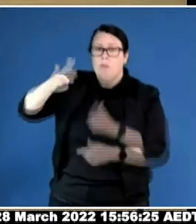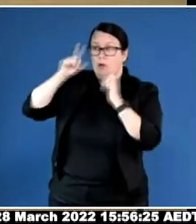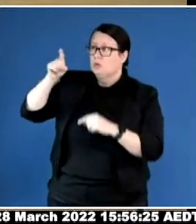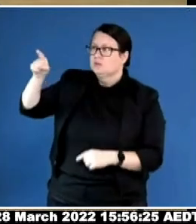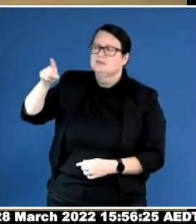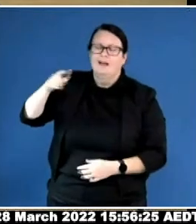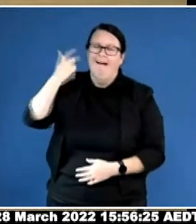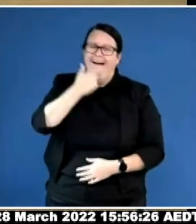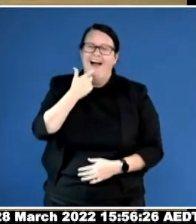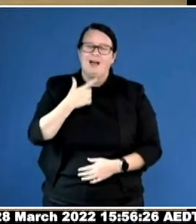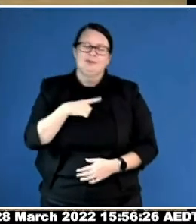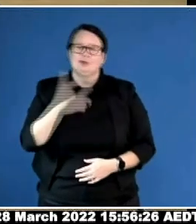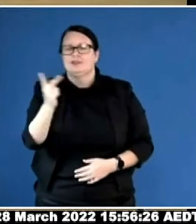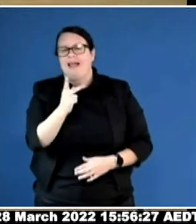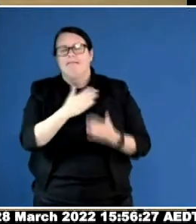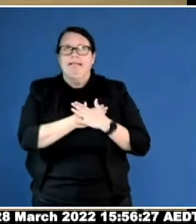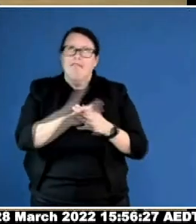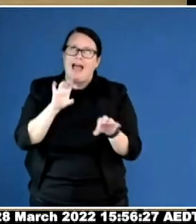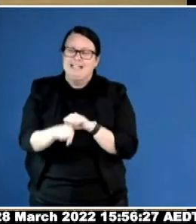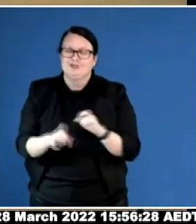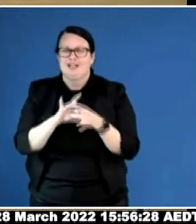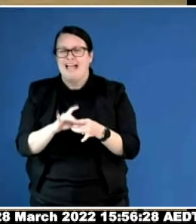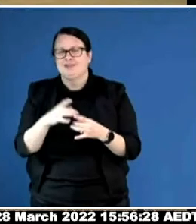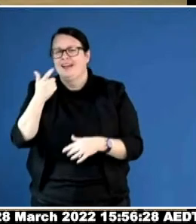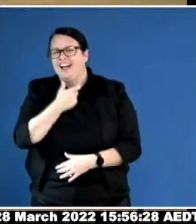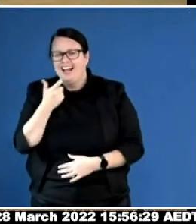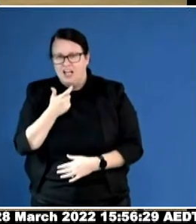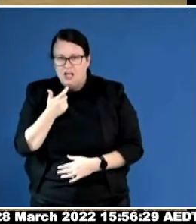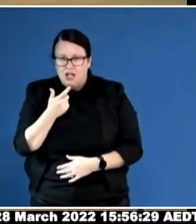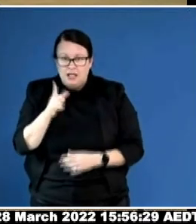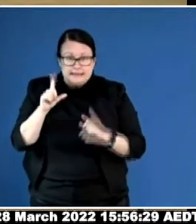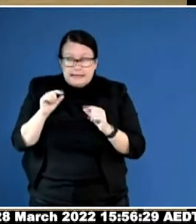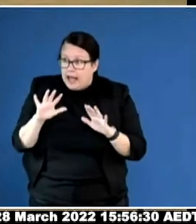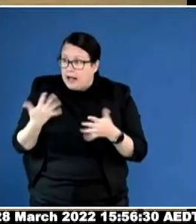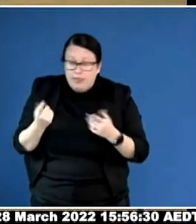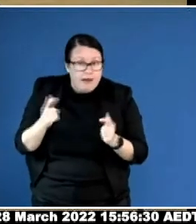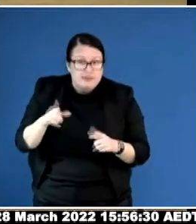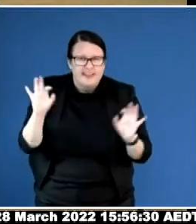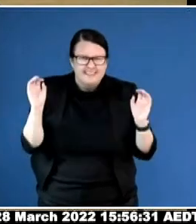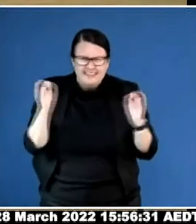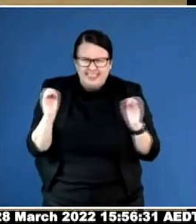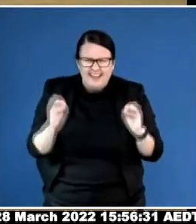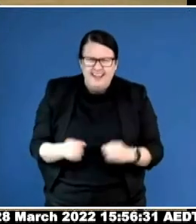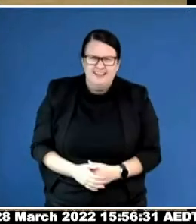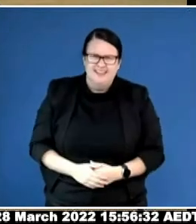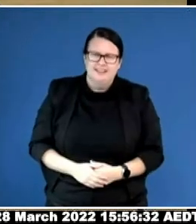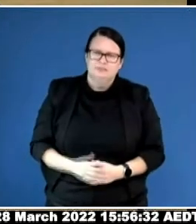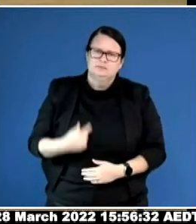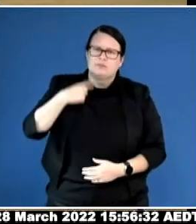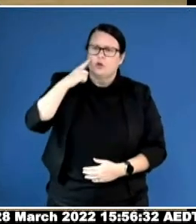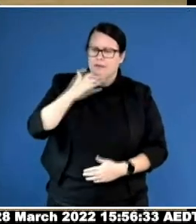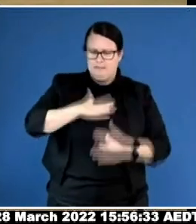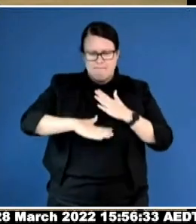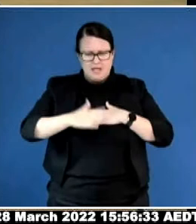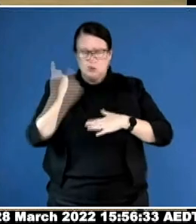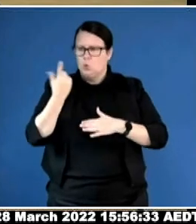oh, you two have a love-hate relationship. There was no follow-up. I try to be very patient with the people that work for